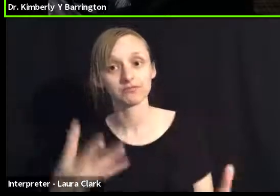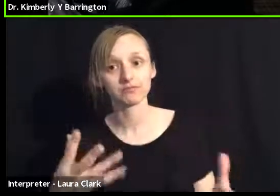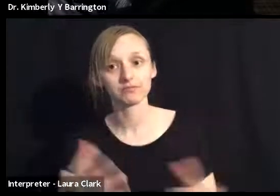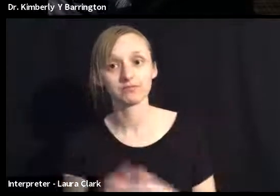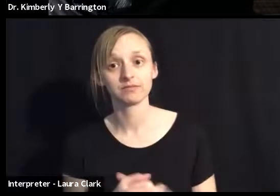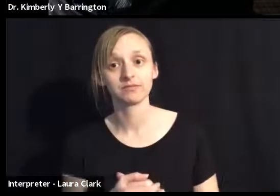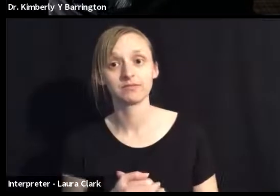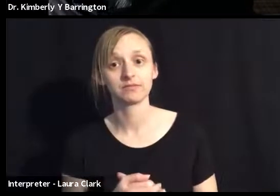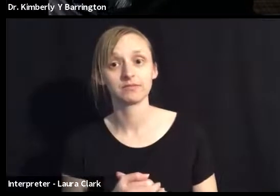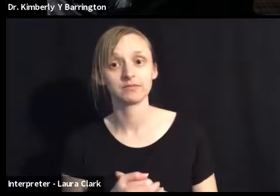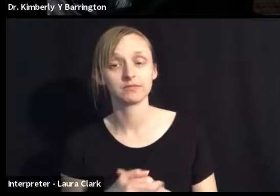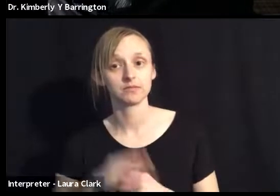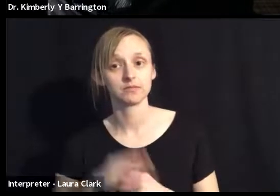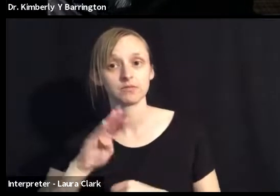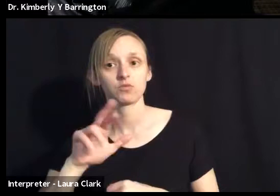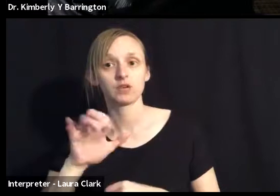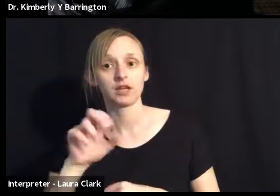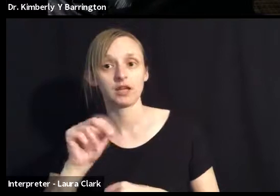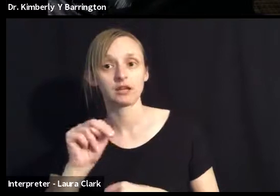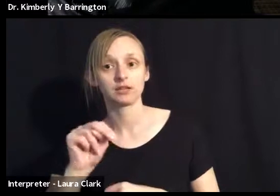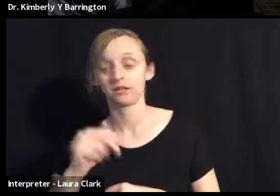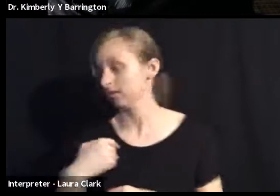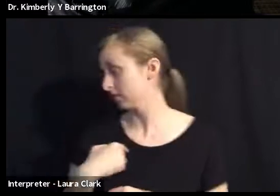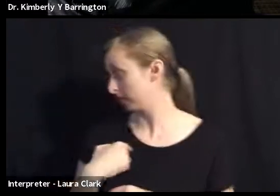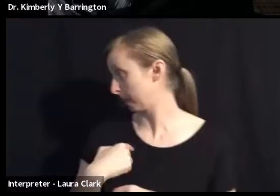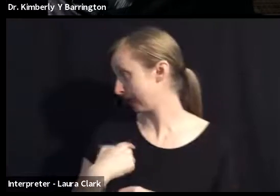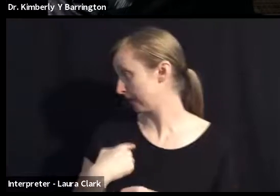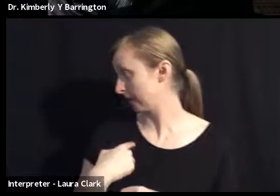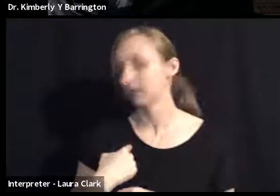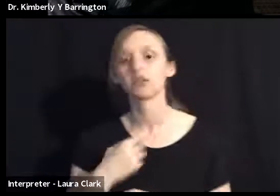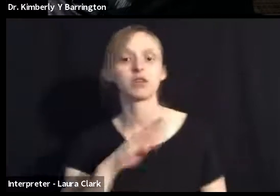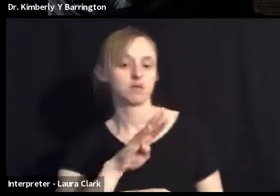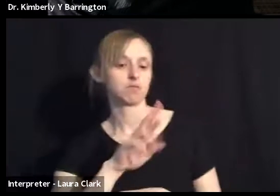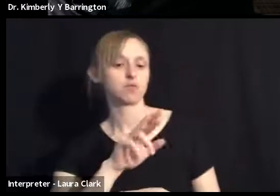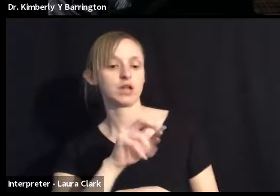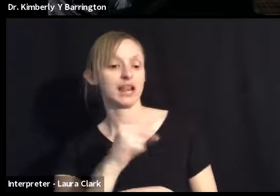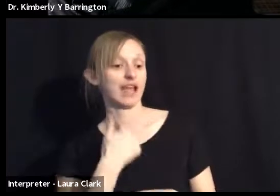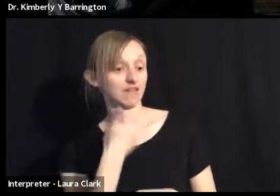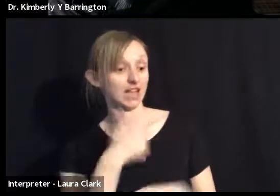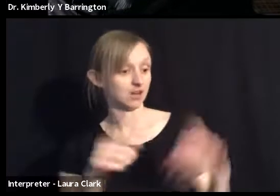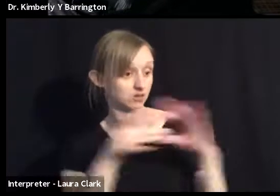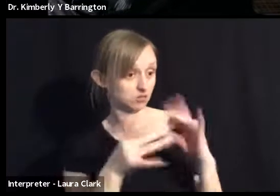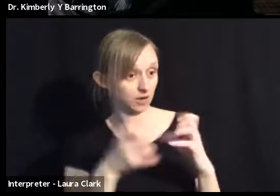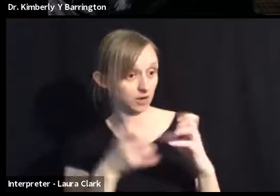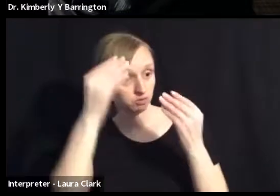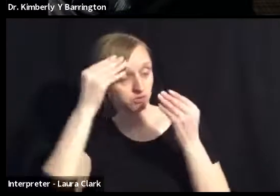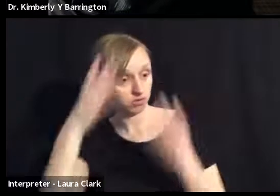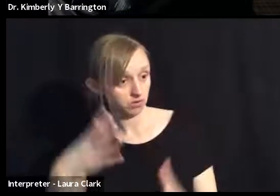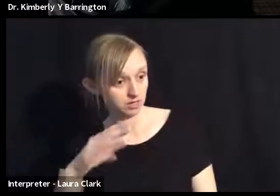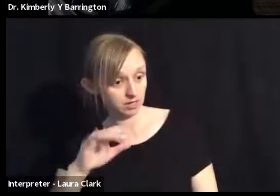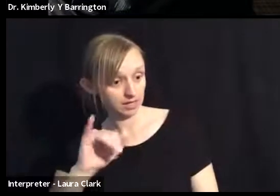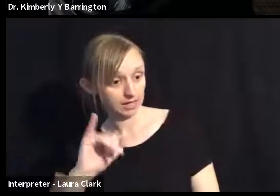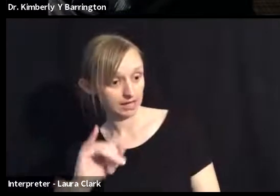You said, is there any words of wisdom? Yes. Okay, because it kind of cut